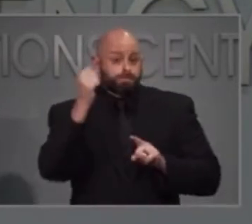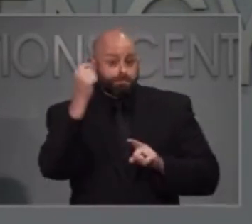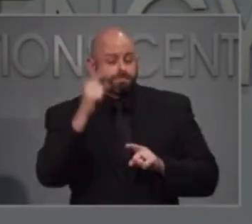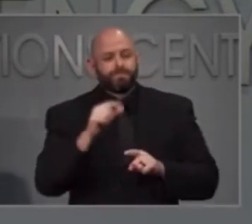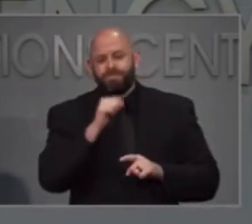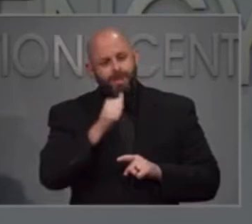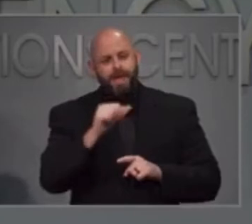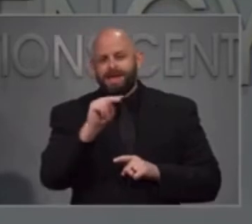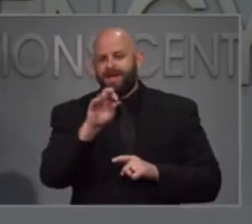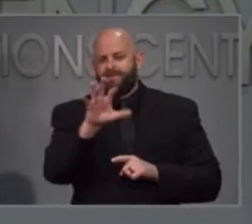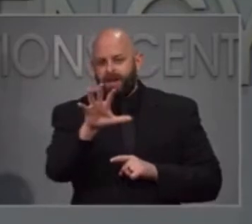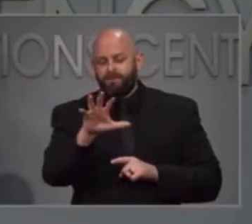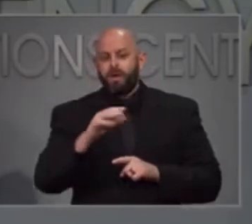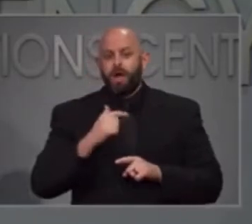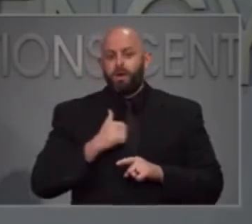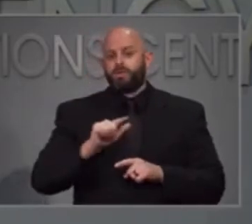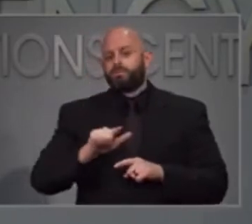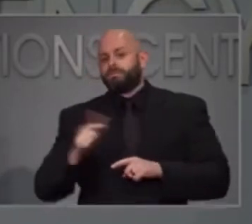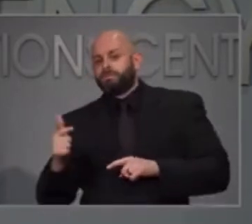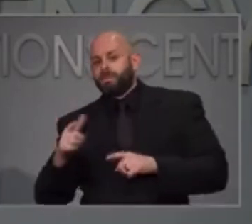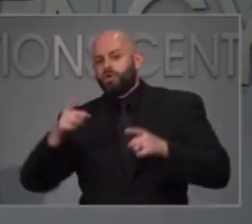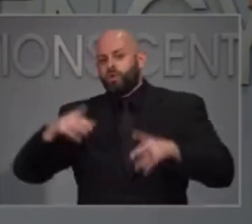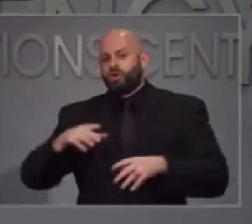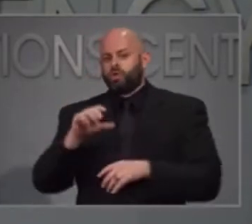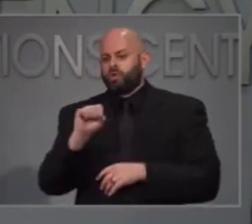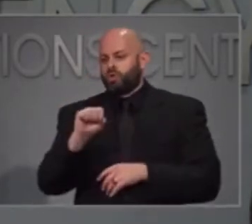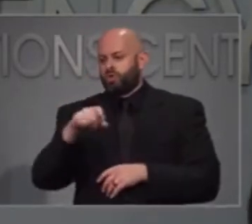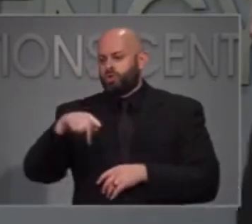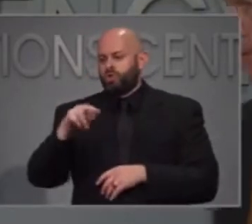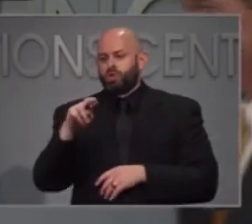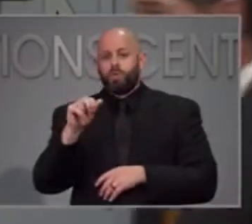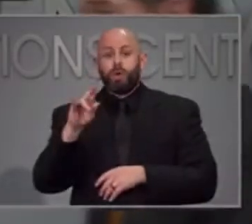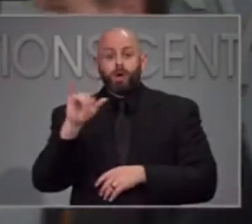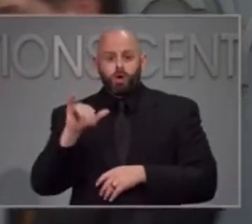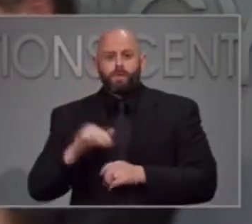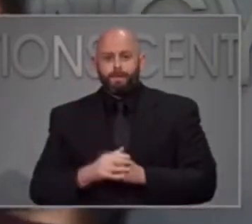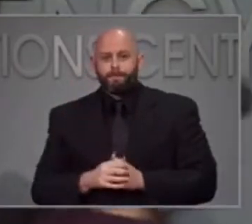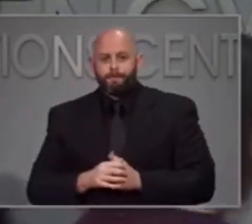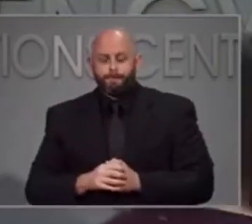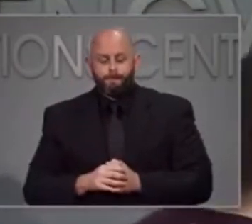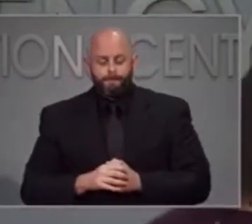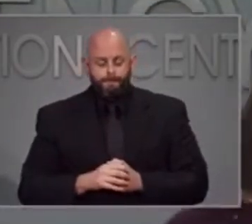N95s. I'll let Director Sprayberry talk about the FEMA issue.